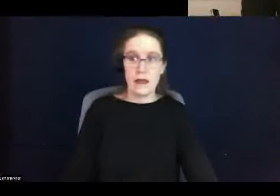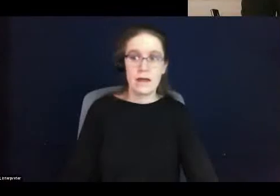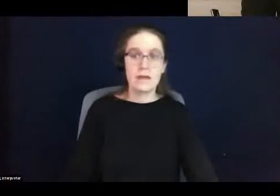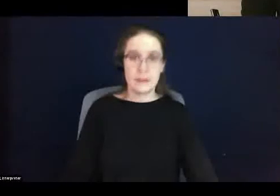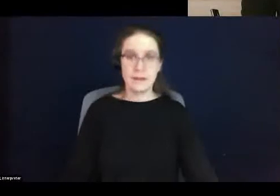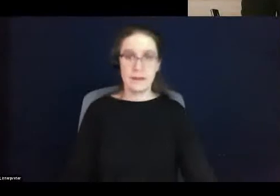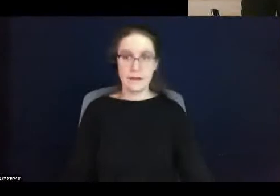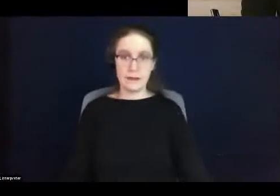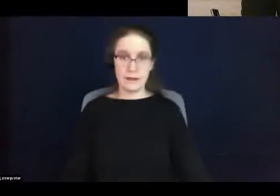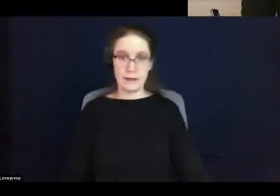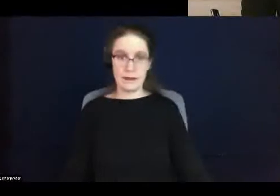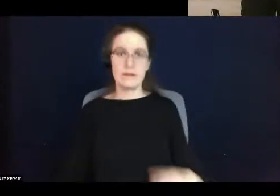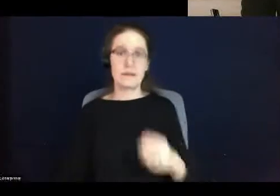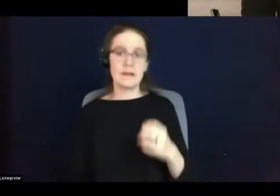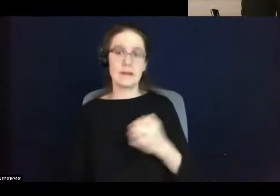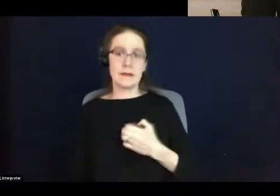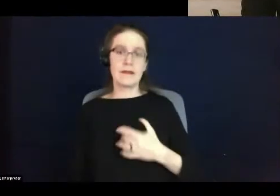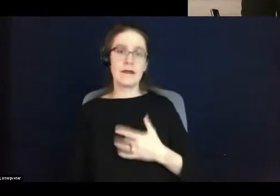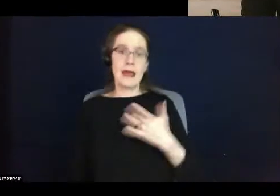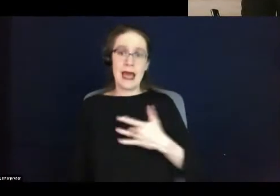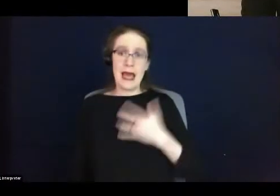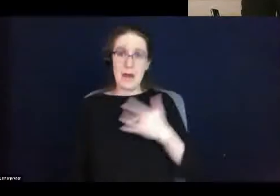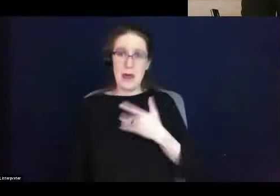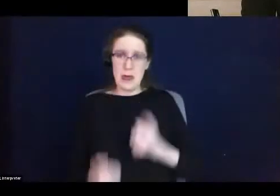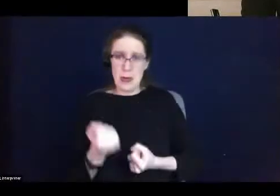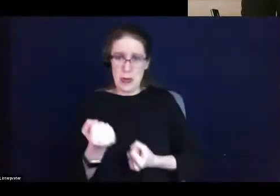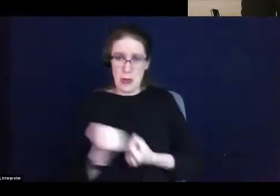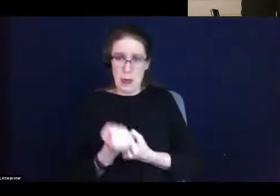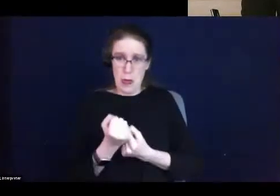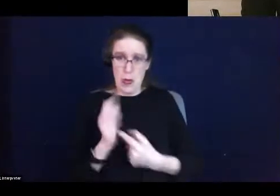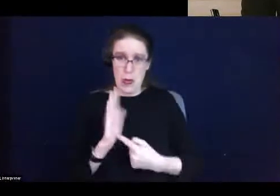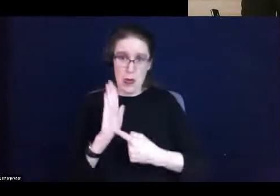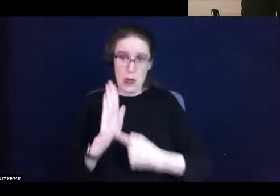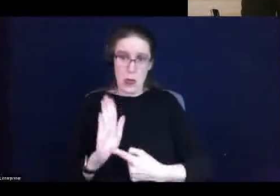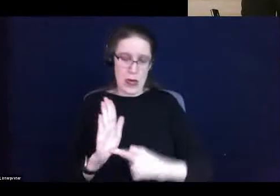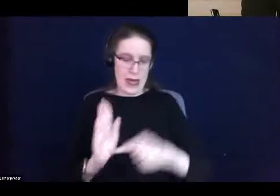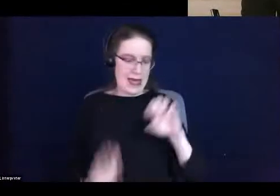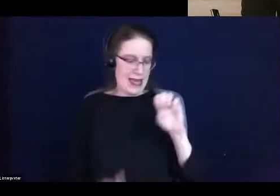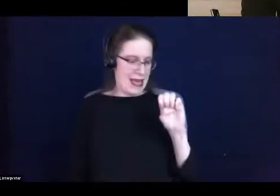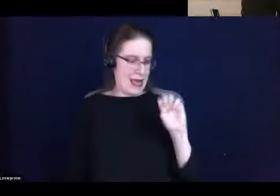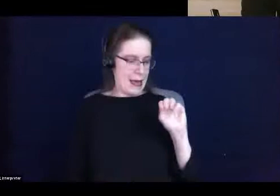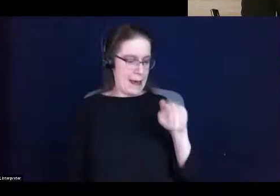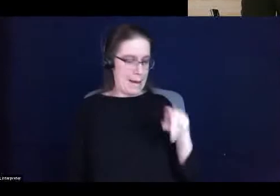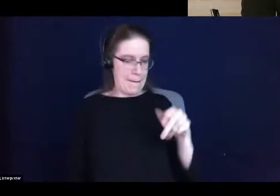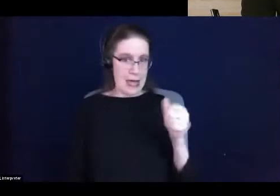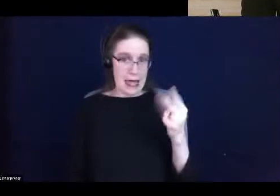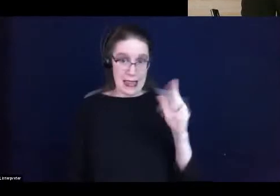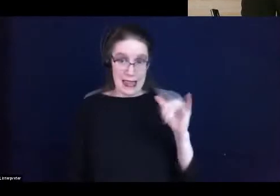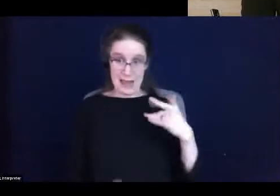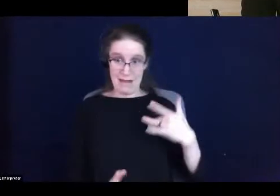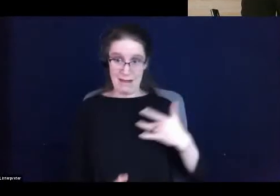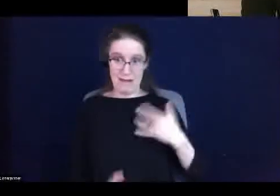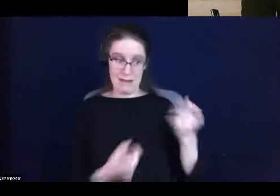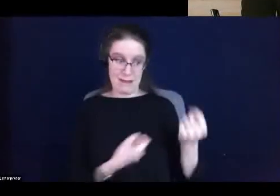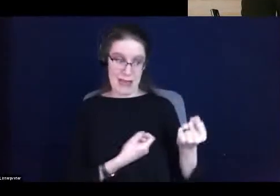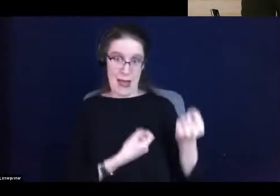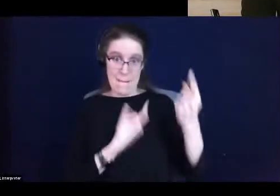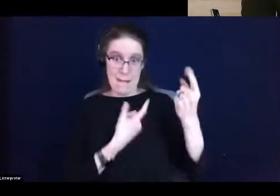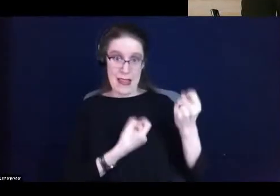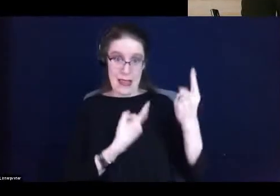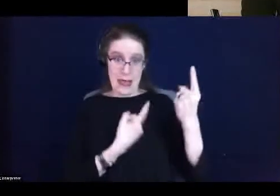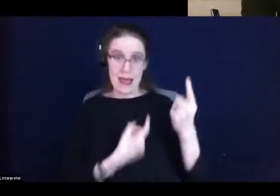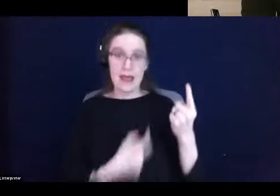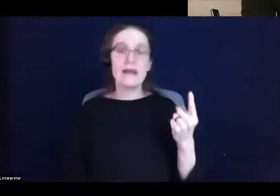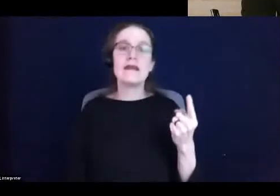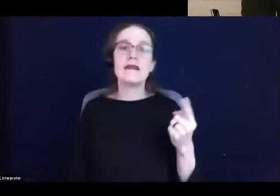Emotional support consists of showing empathy. I don't know if any of you are familiar with Brené Brown, you probably are, but she says,